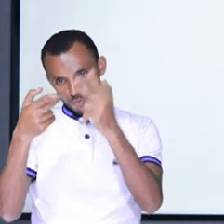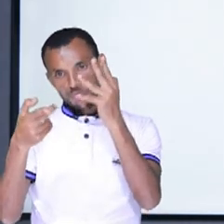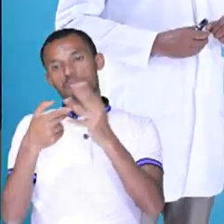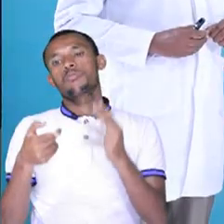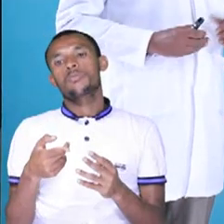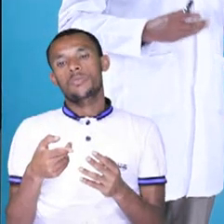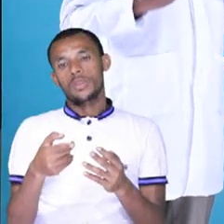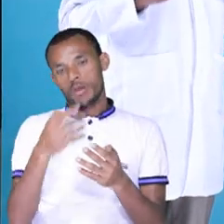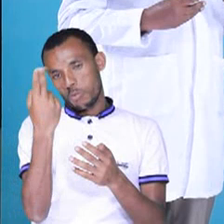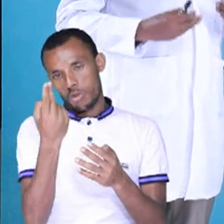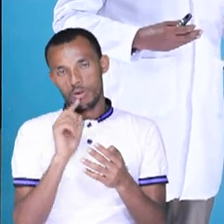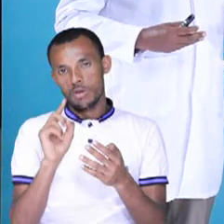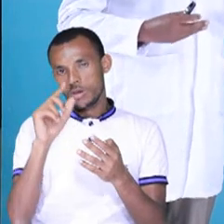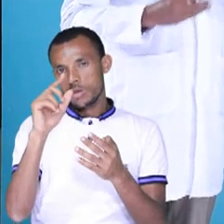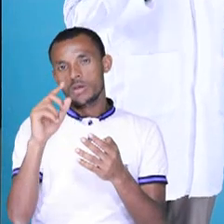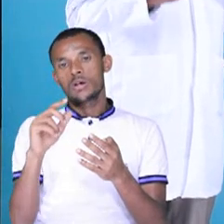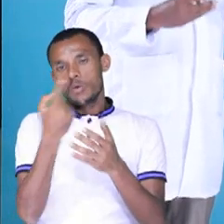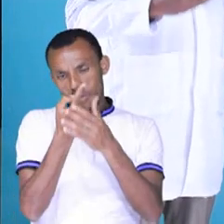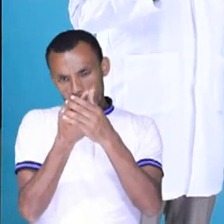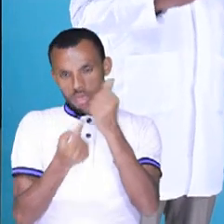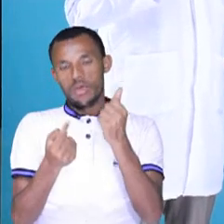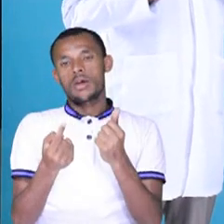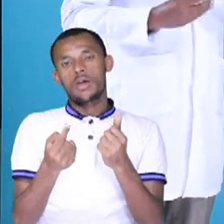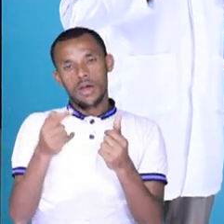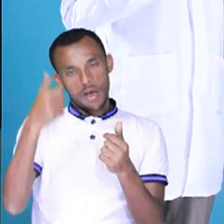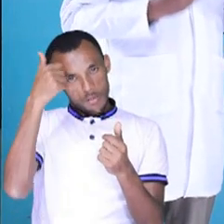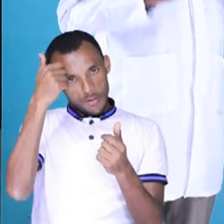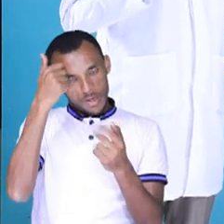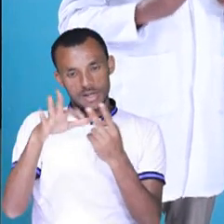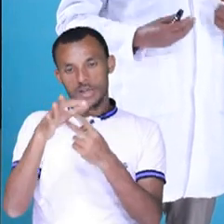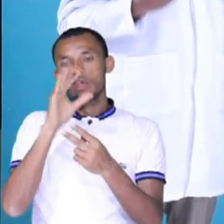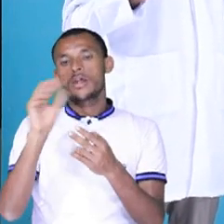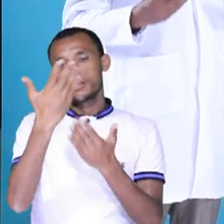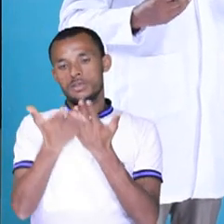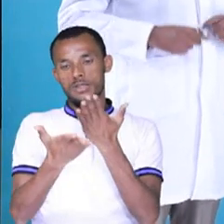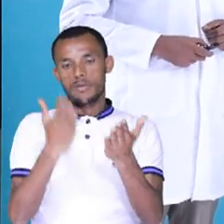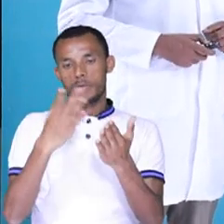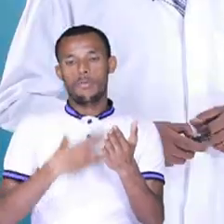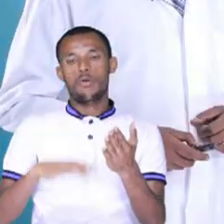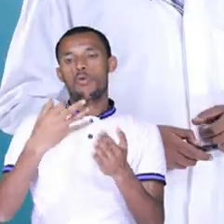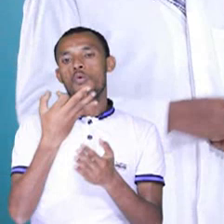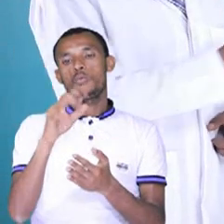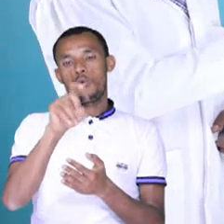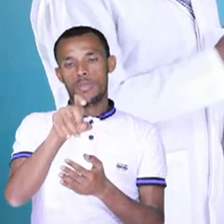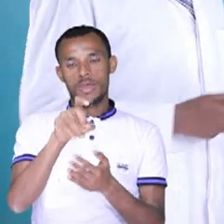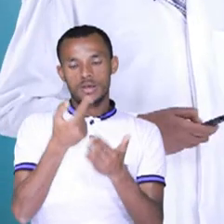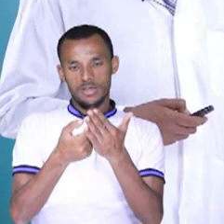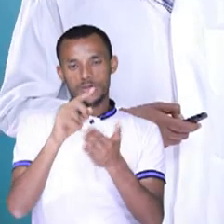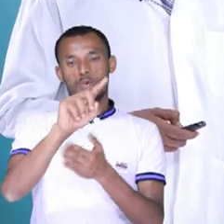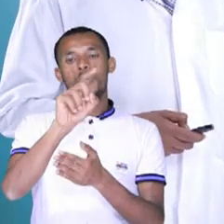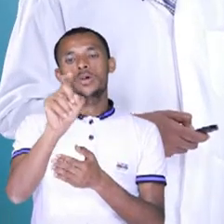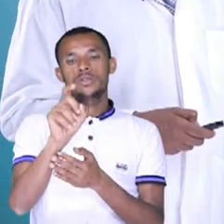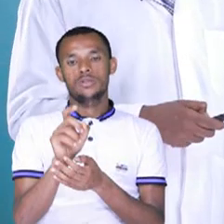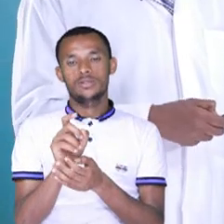importance. The only thing is that Abebe should be selected and serve as a member of a committee. So this